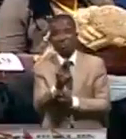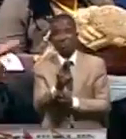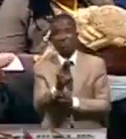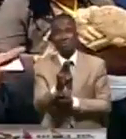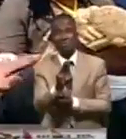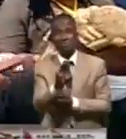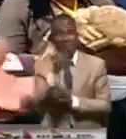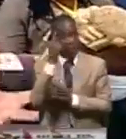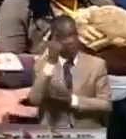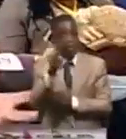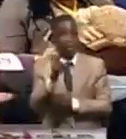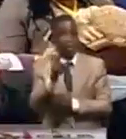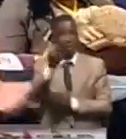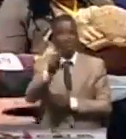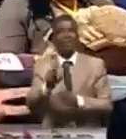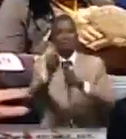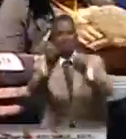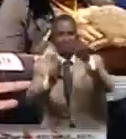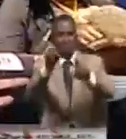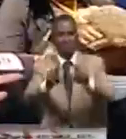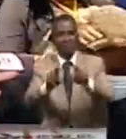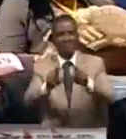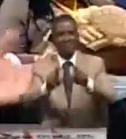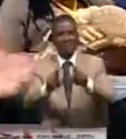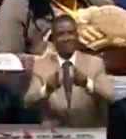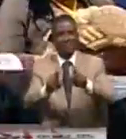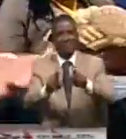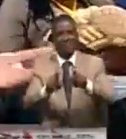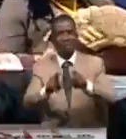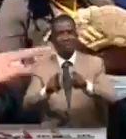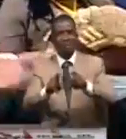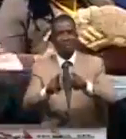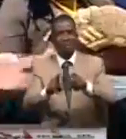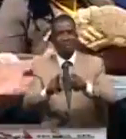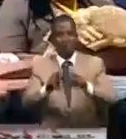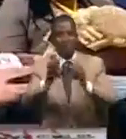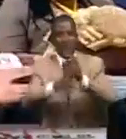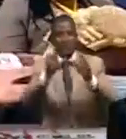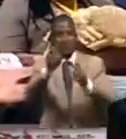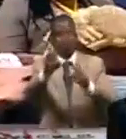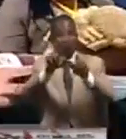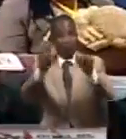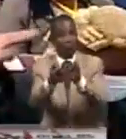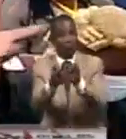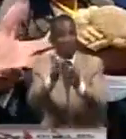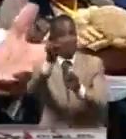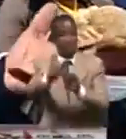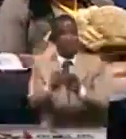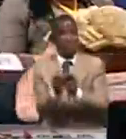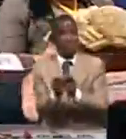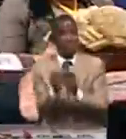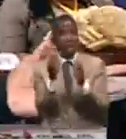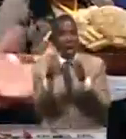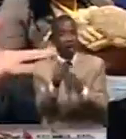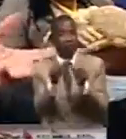for the purpose of a trial, the judge asks the parties how they are going to